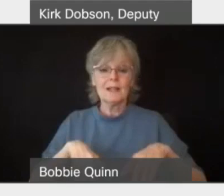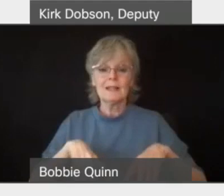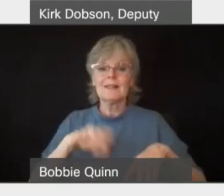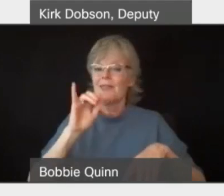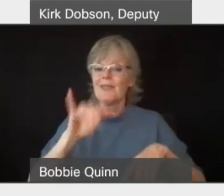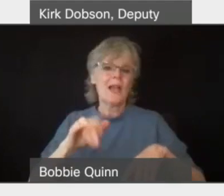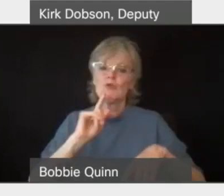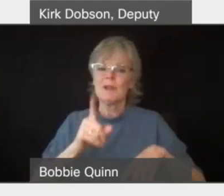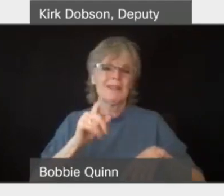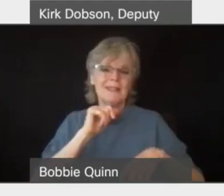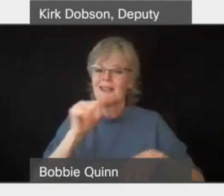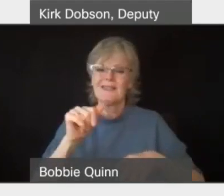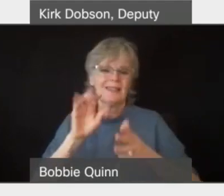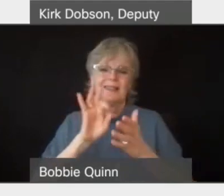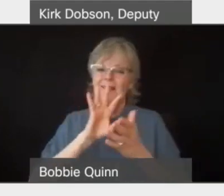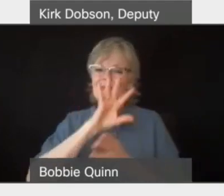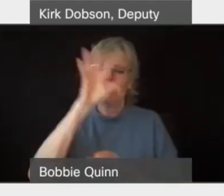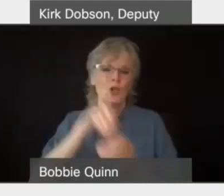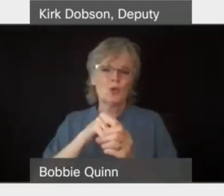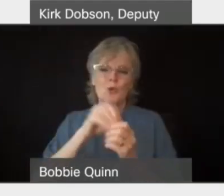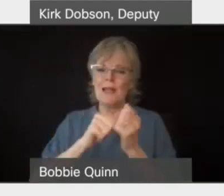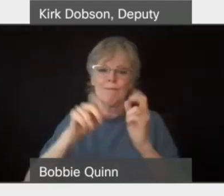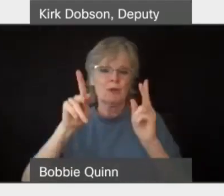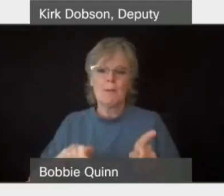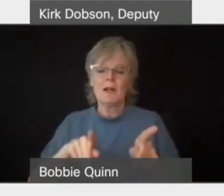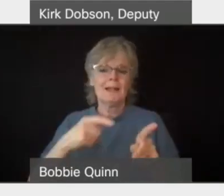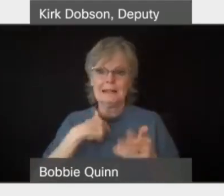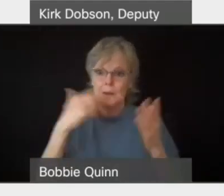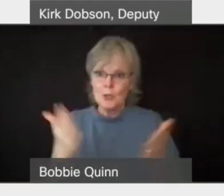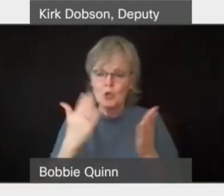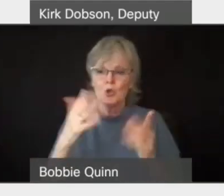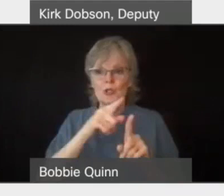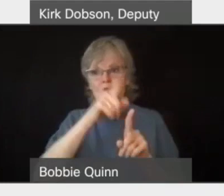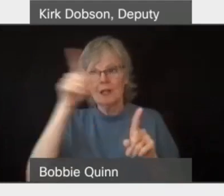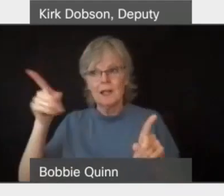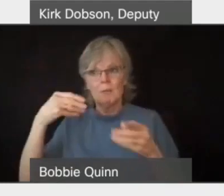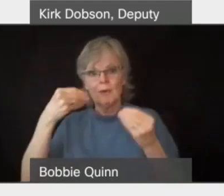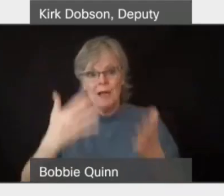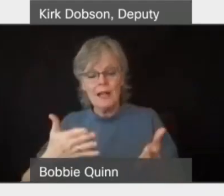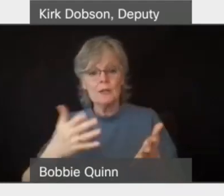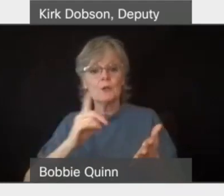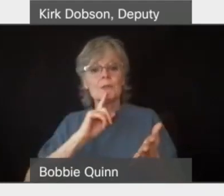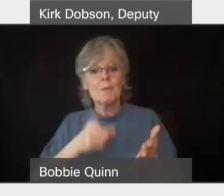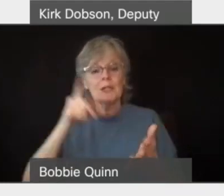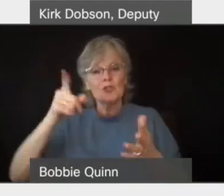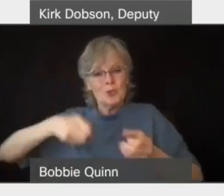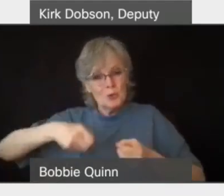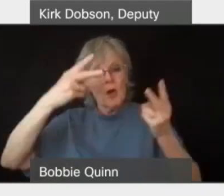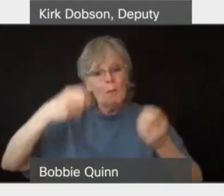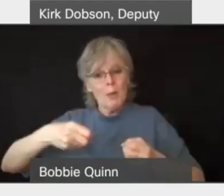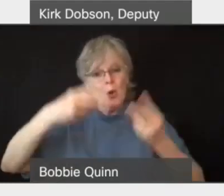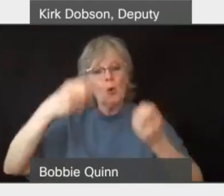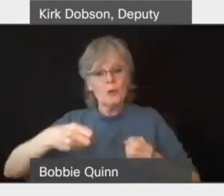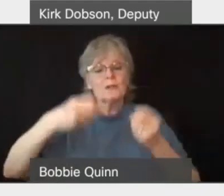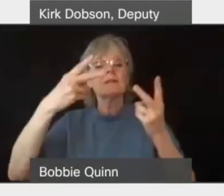undercount. And so that's why, I'm encouraging providers to make sure that you're uploading the documentation